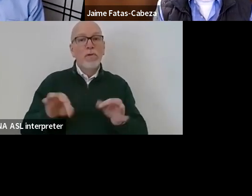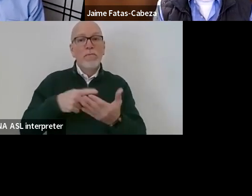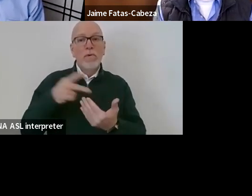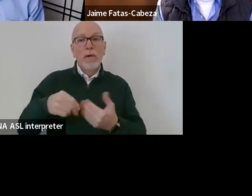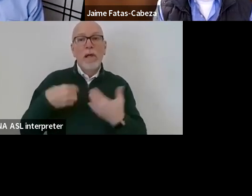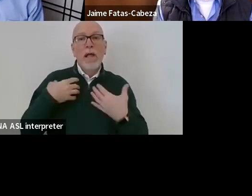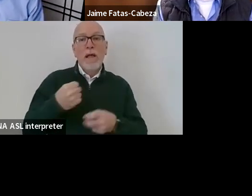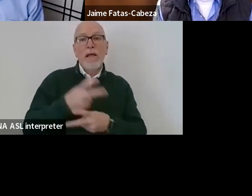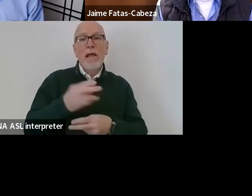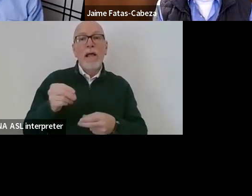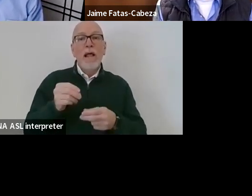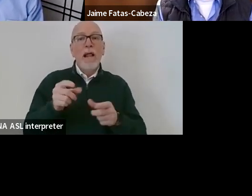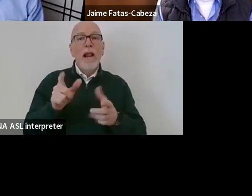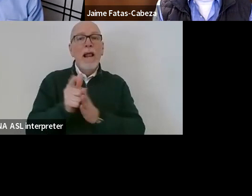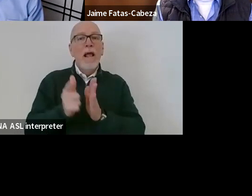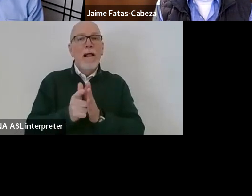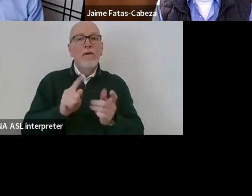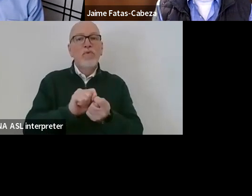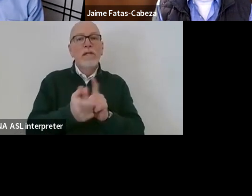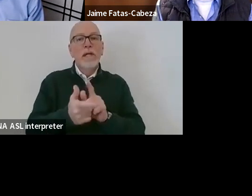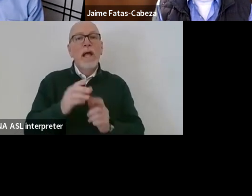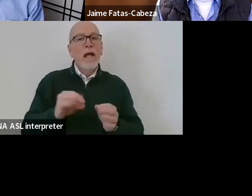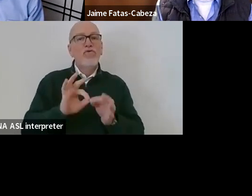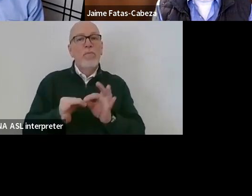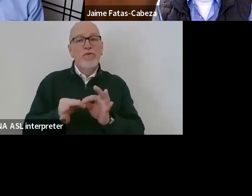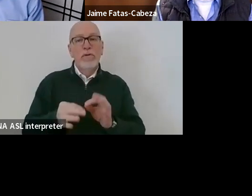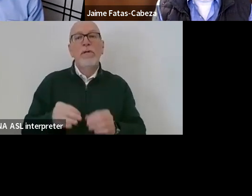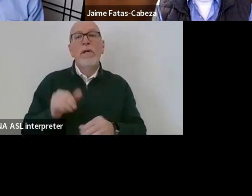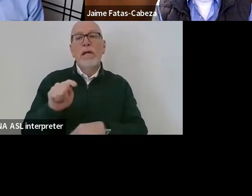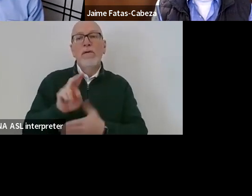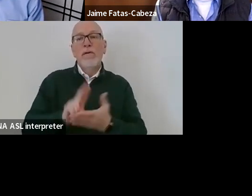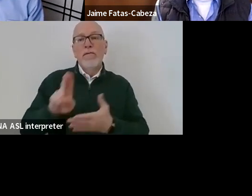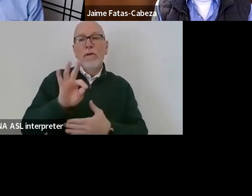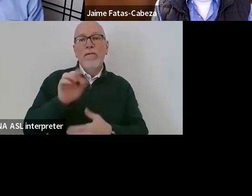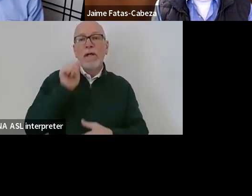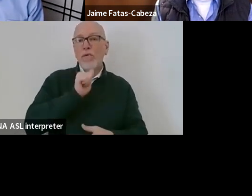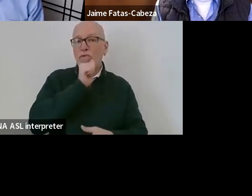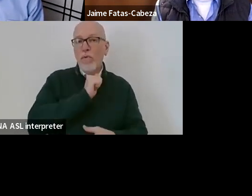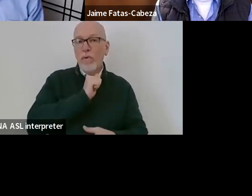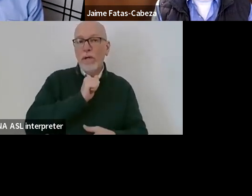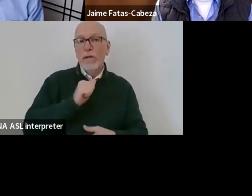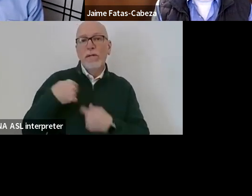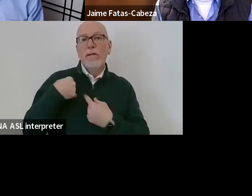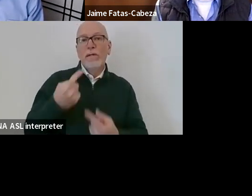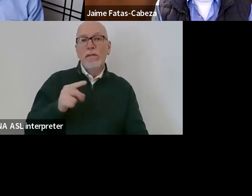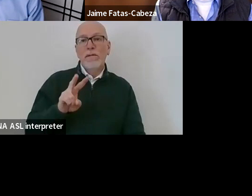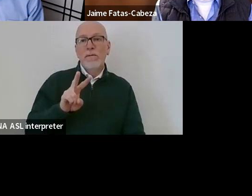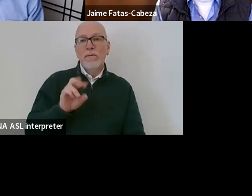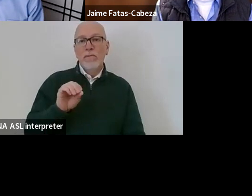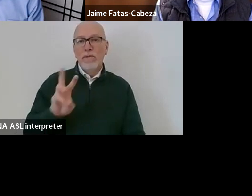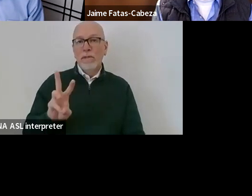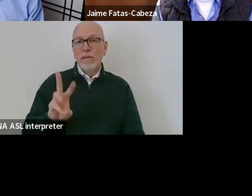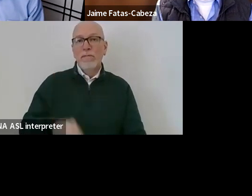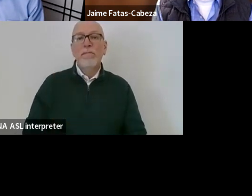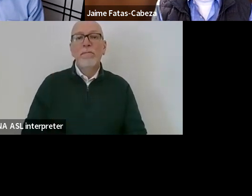healthcare and legal translation and interpretation at the University of Arizona since